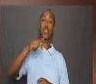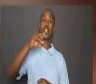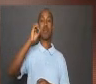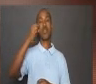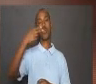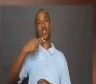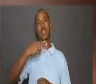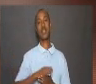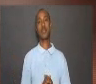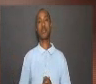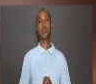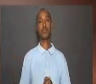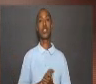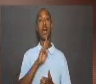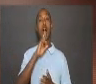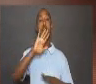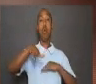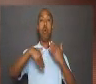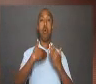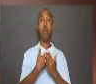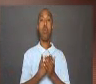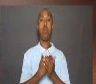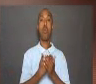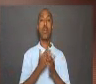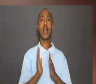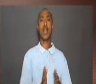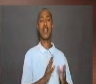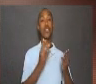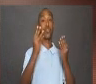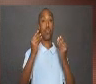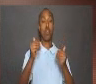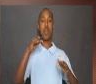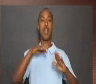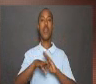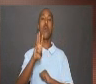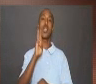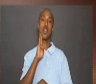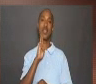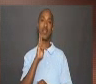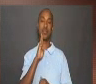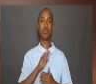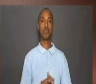potassium hydroxide are all readily soluble in water.